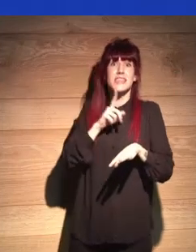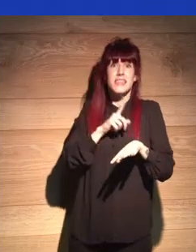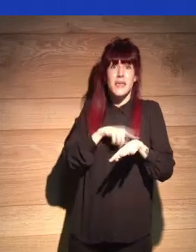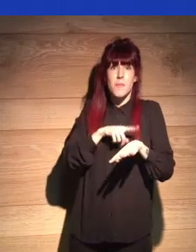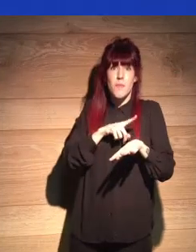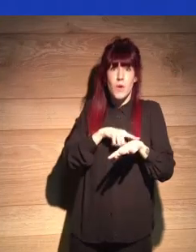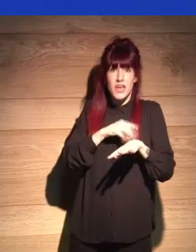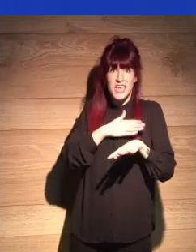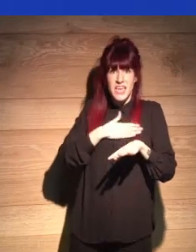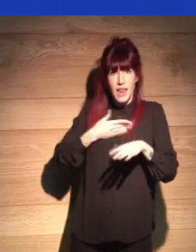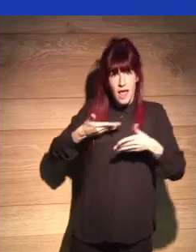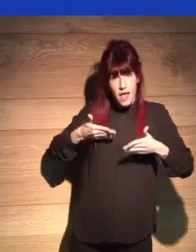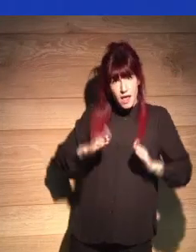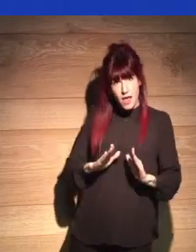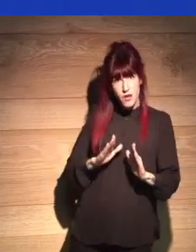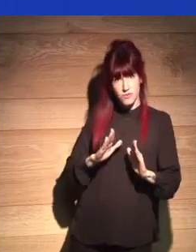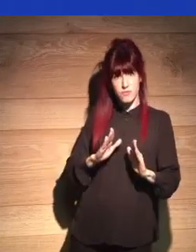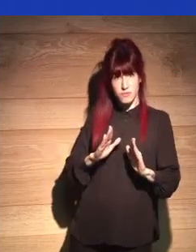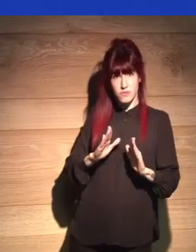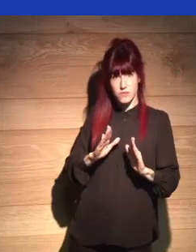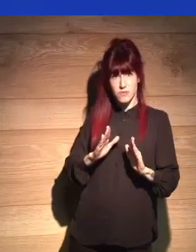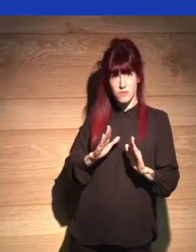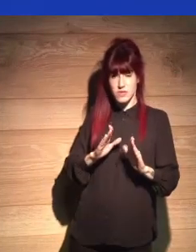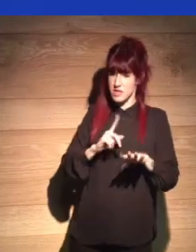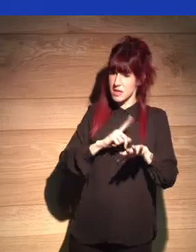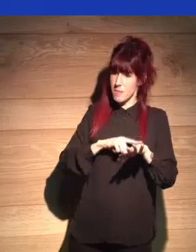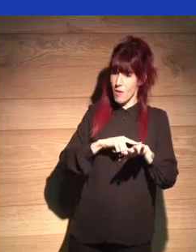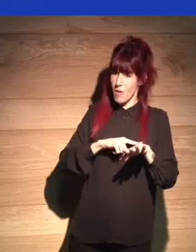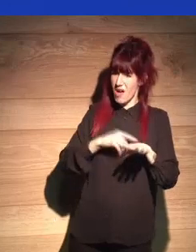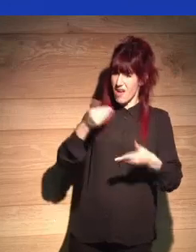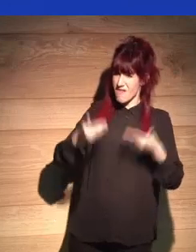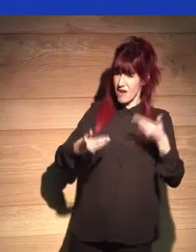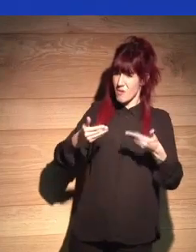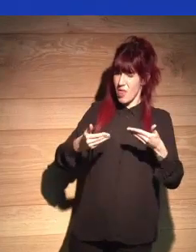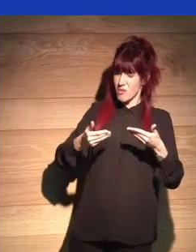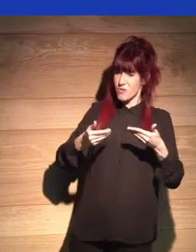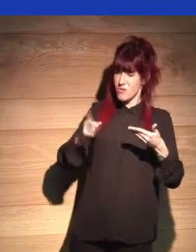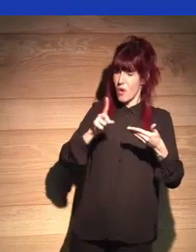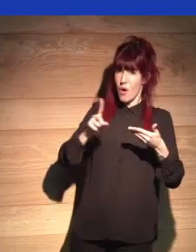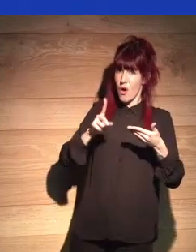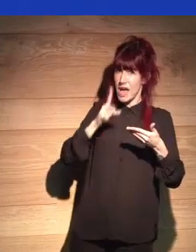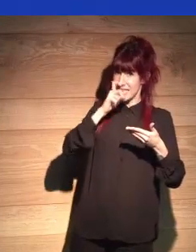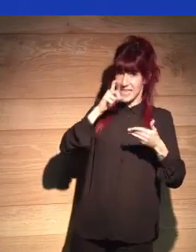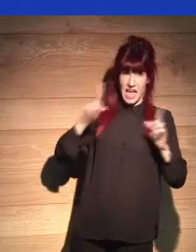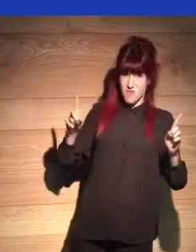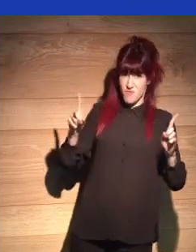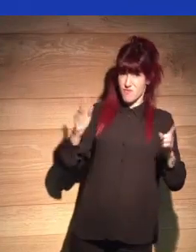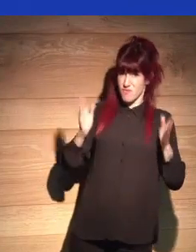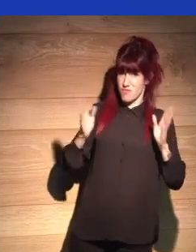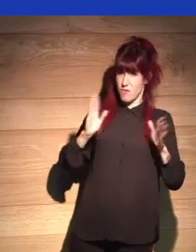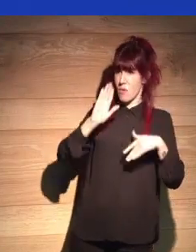freely, a scientist, chooses to have children, that time should not be assessed that